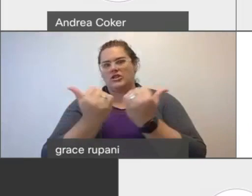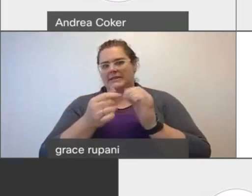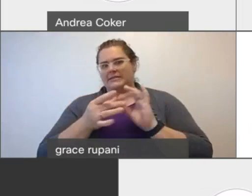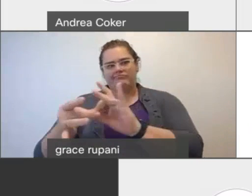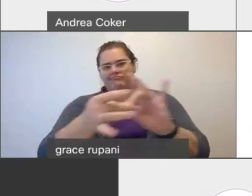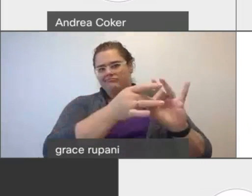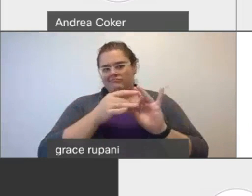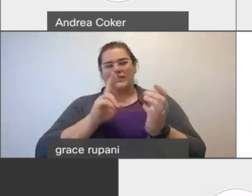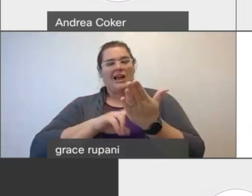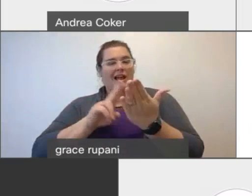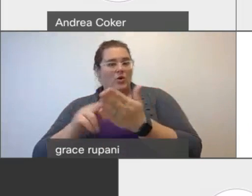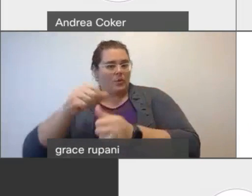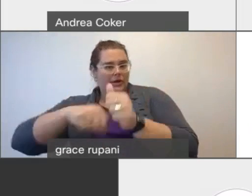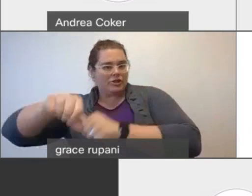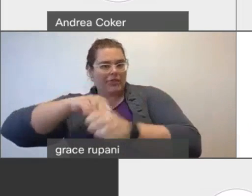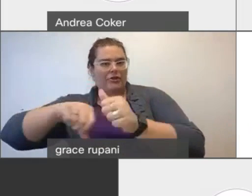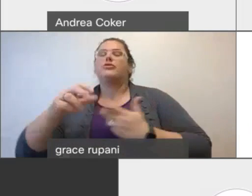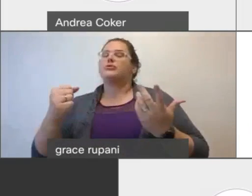make sure that we're all